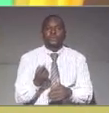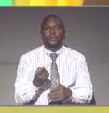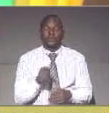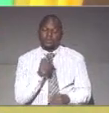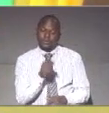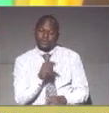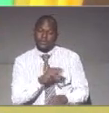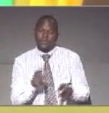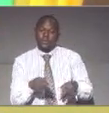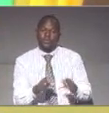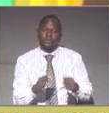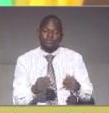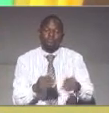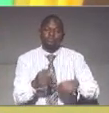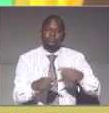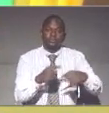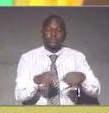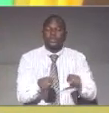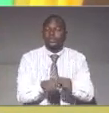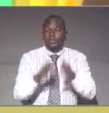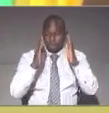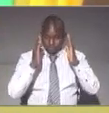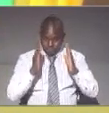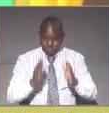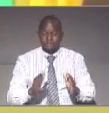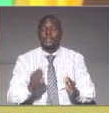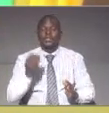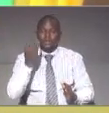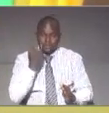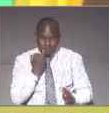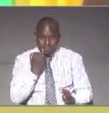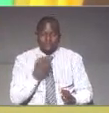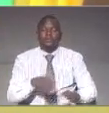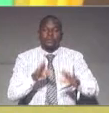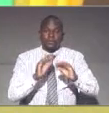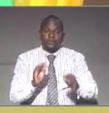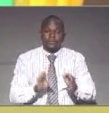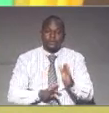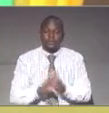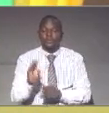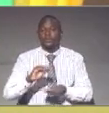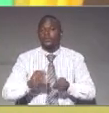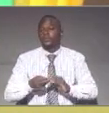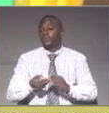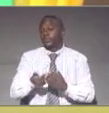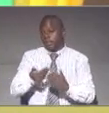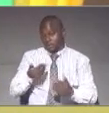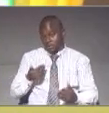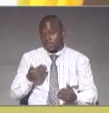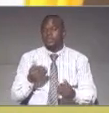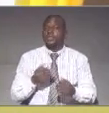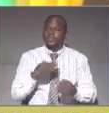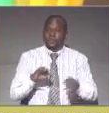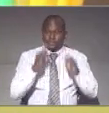This is the way to go. And I want to emphasize, and I've told some development partners before, that if we are